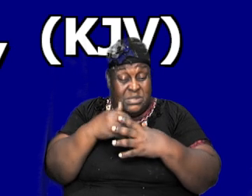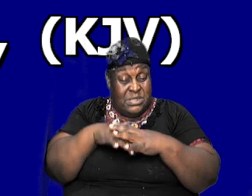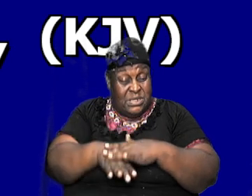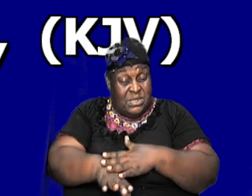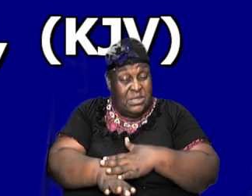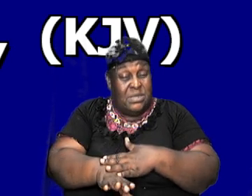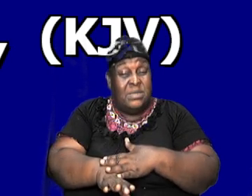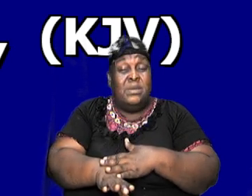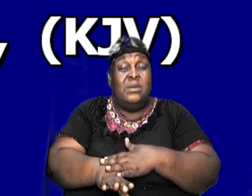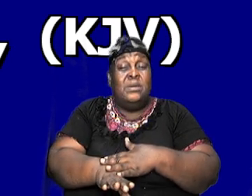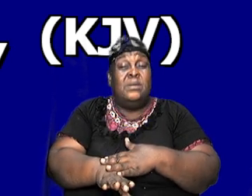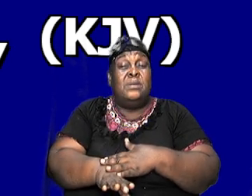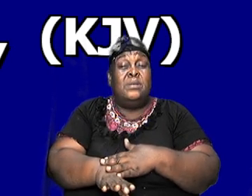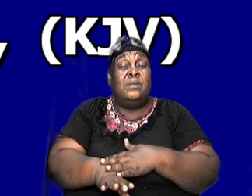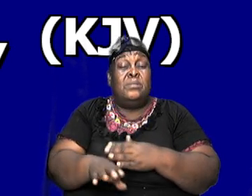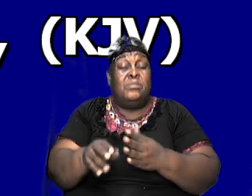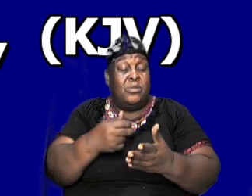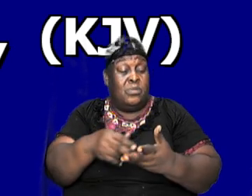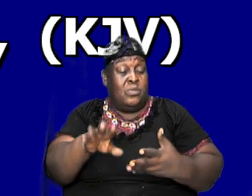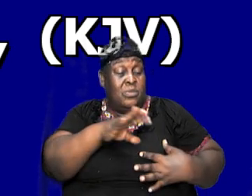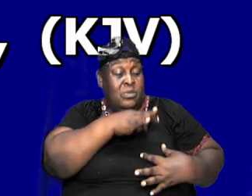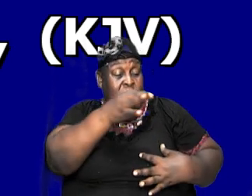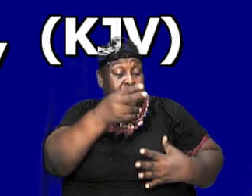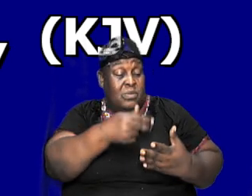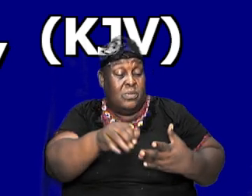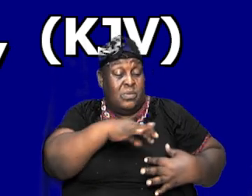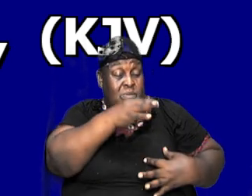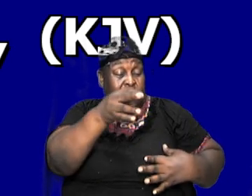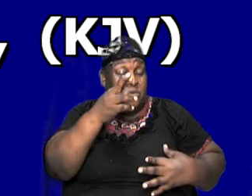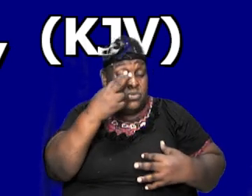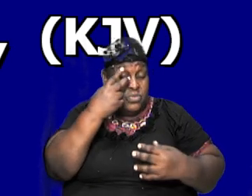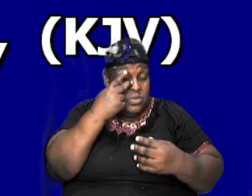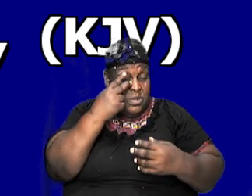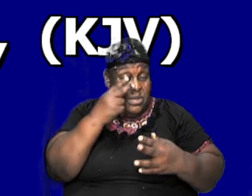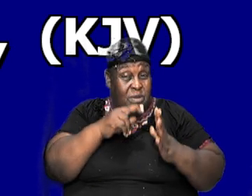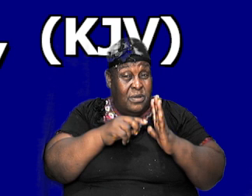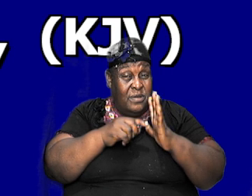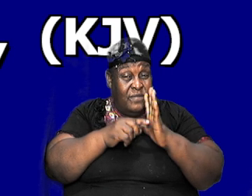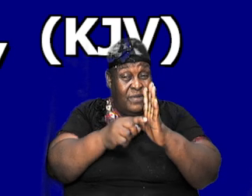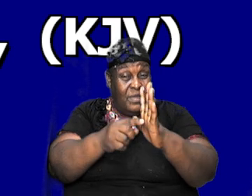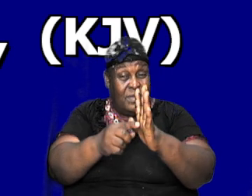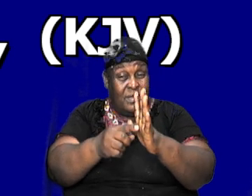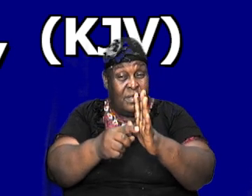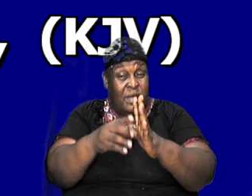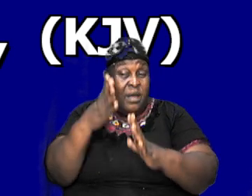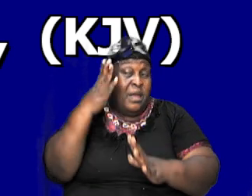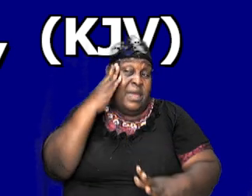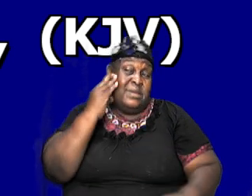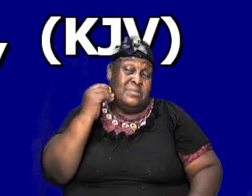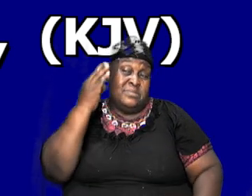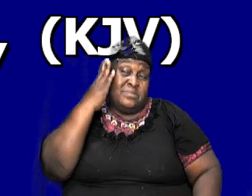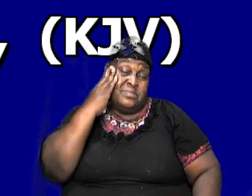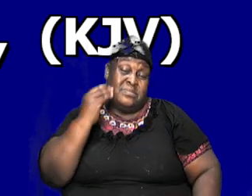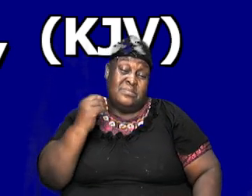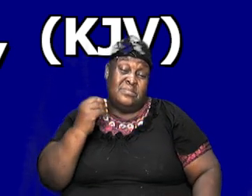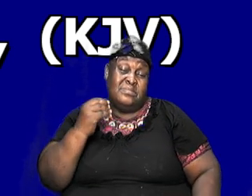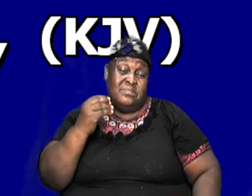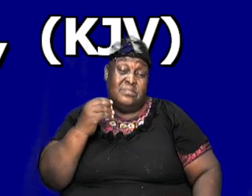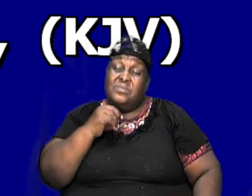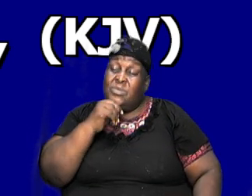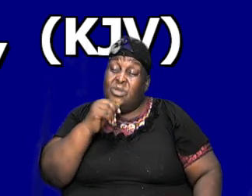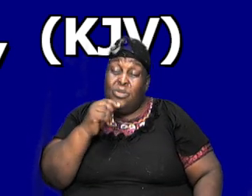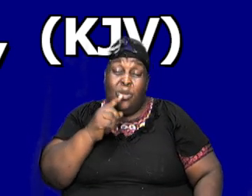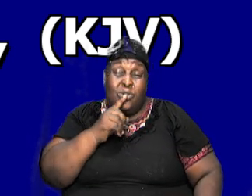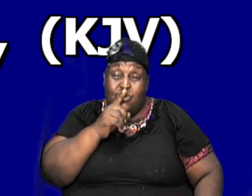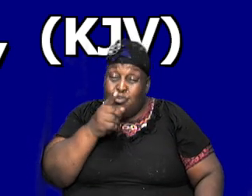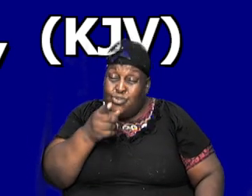The Holy Ghost revealed to him. Or was it by his experience, because he would have encountered many people. I'm not sure